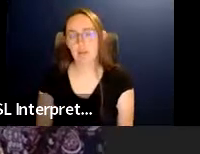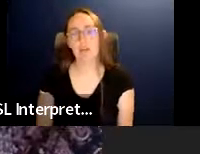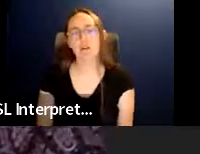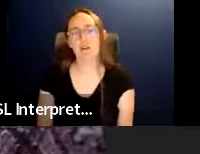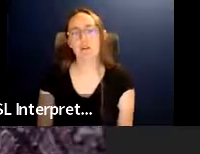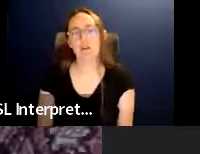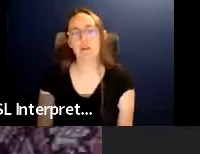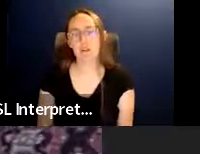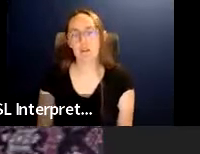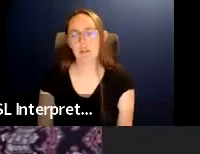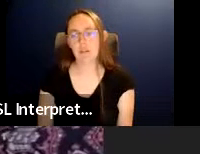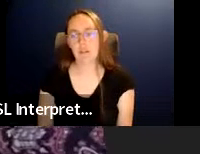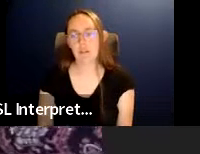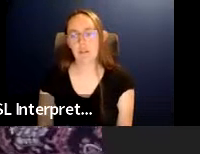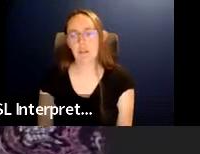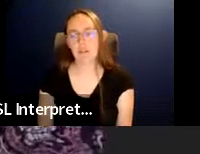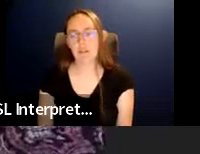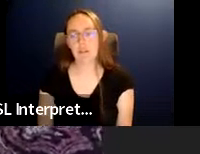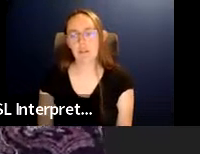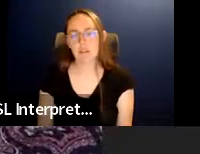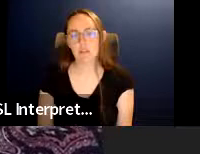Index fingers, I'm lining that up